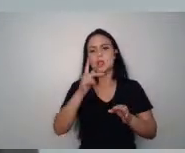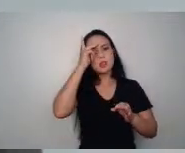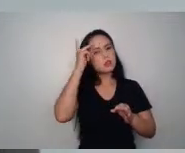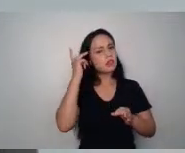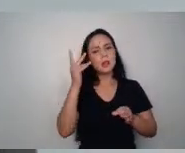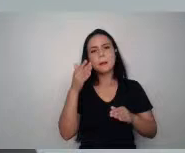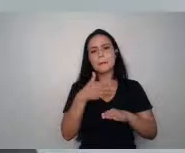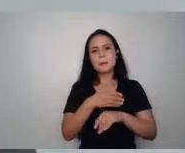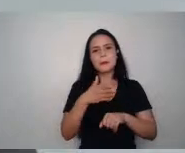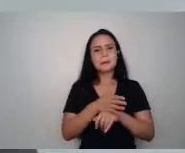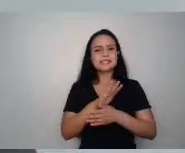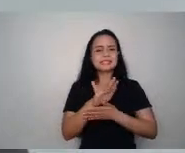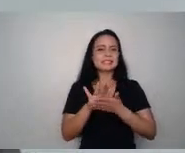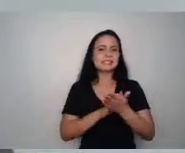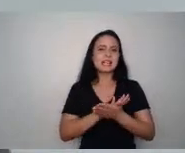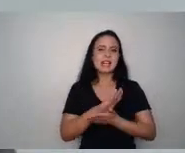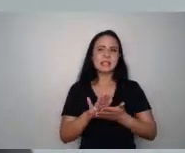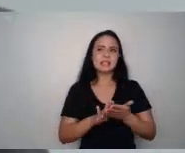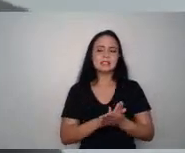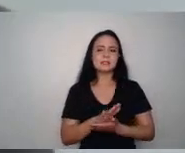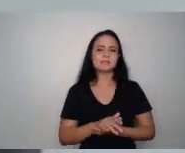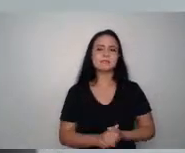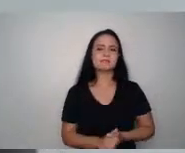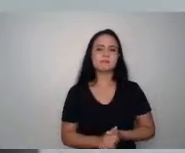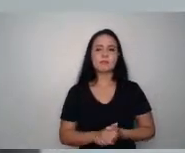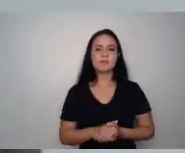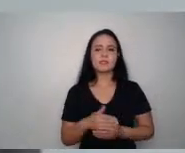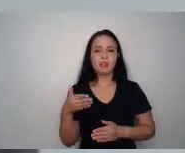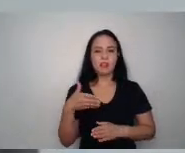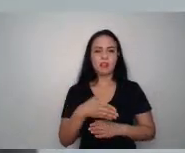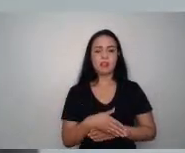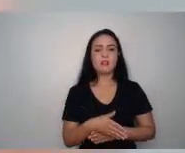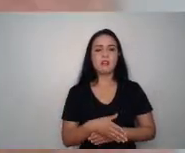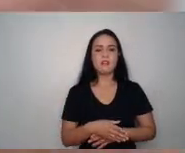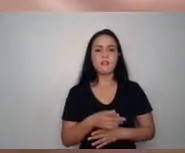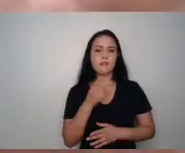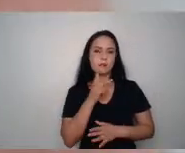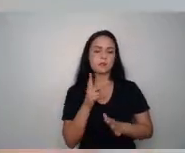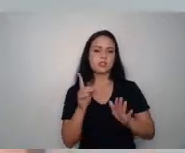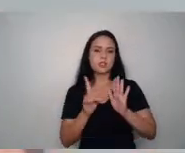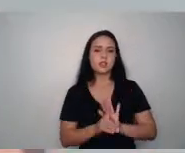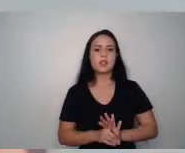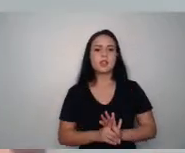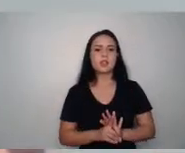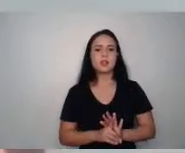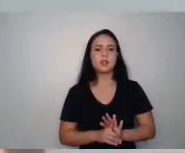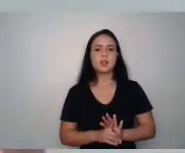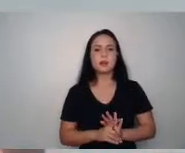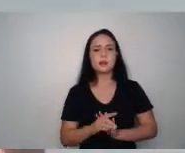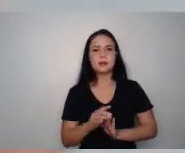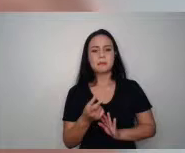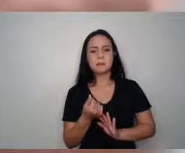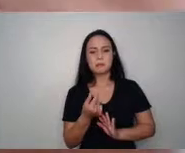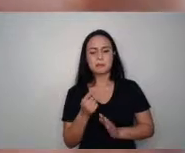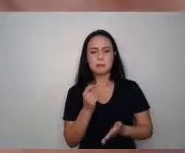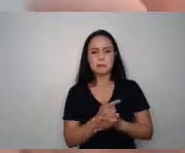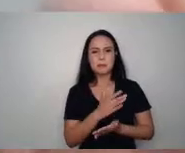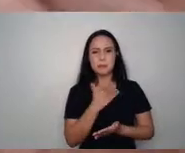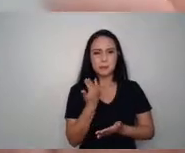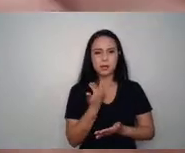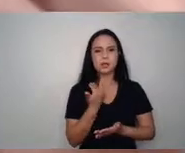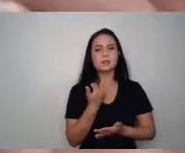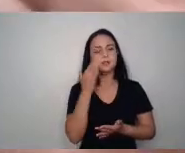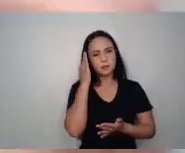Social Security or reform pension and pension reforms. And we